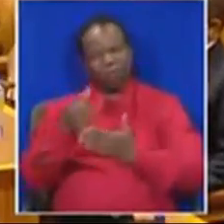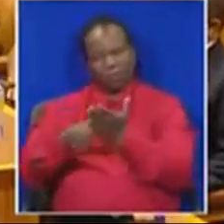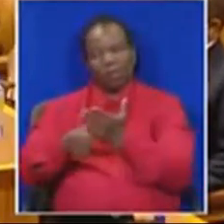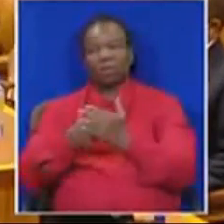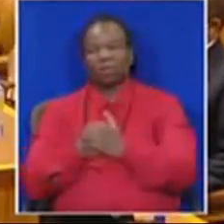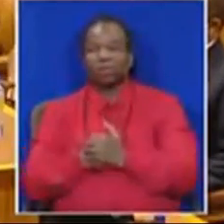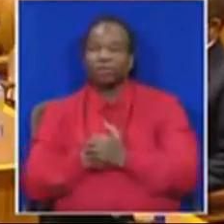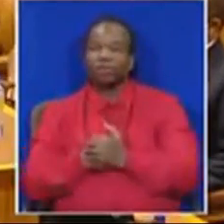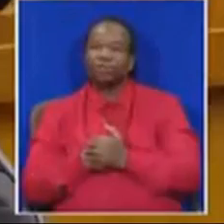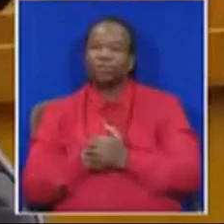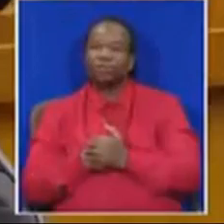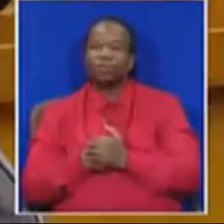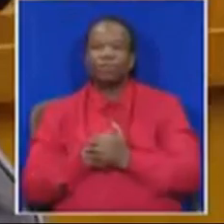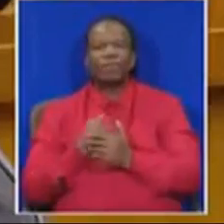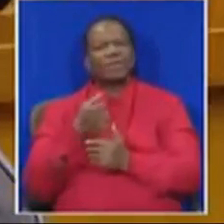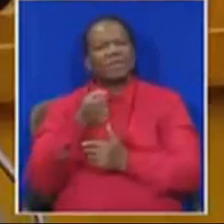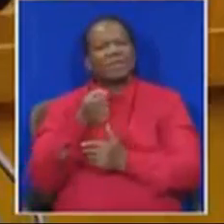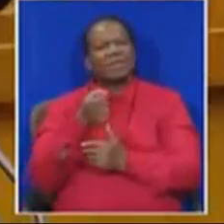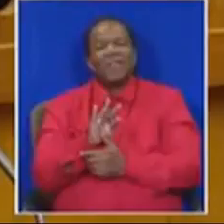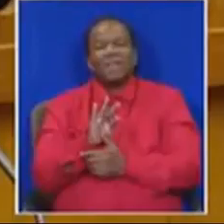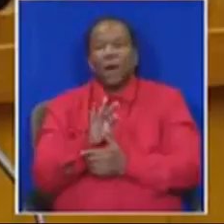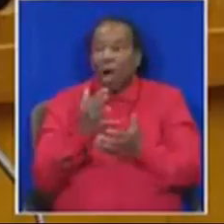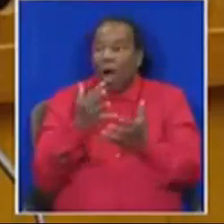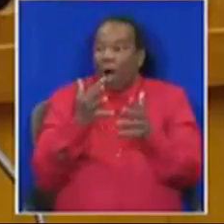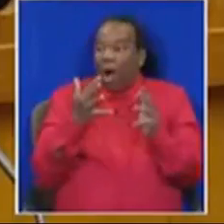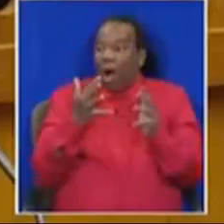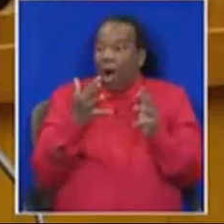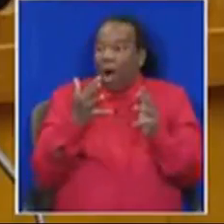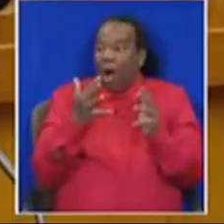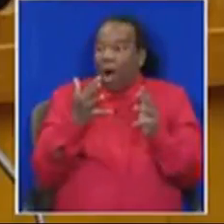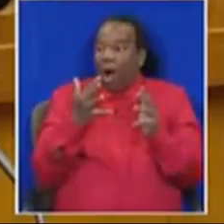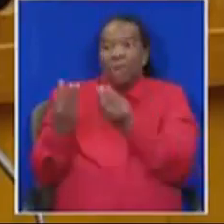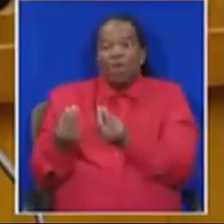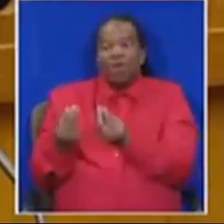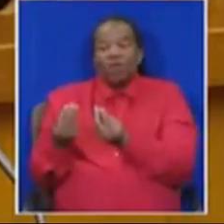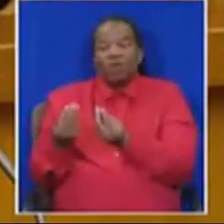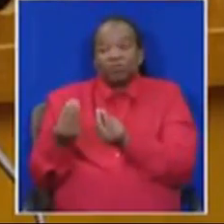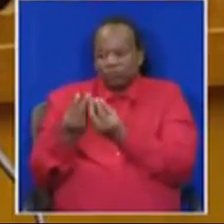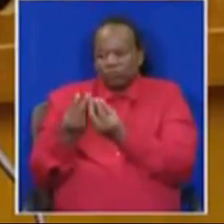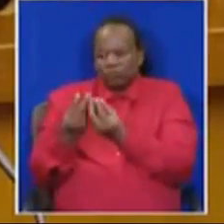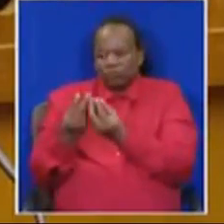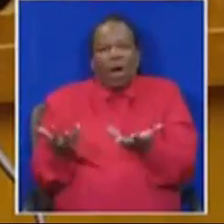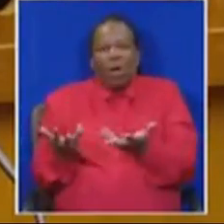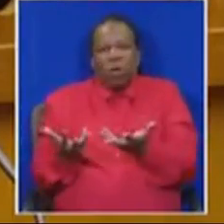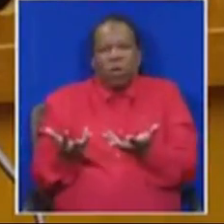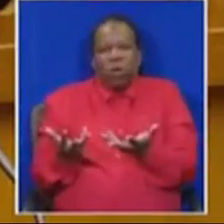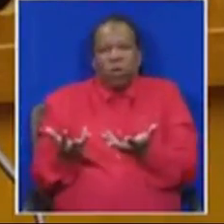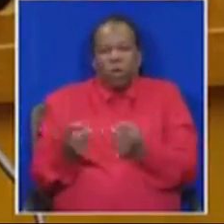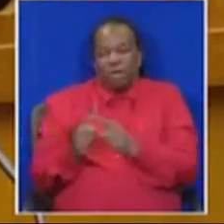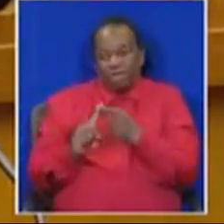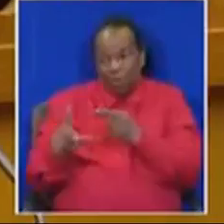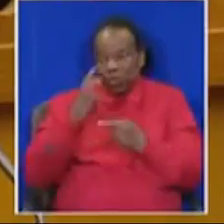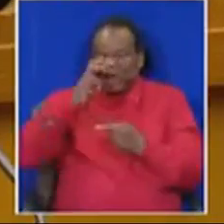We know, however, that if we are to break the cycle of poverty, we need to educate